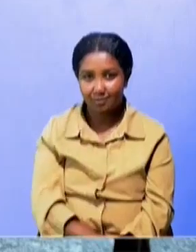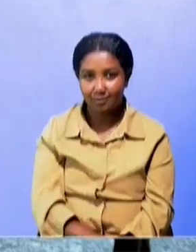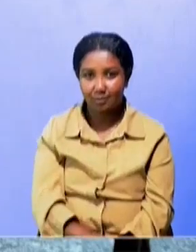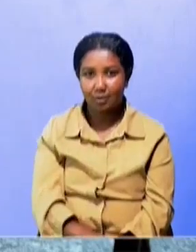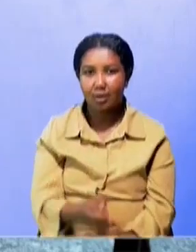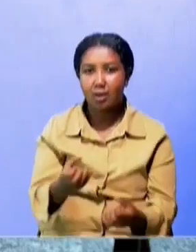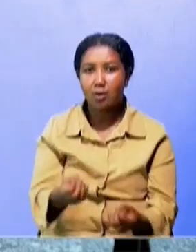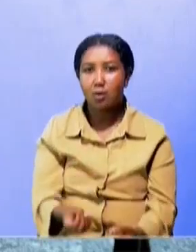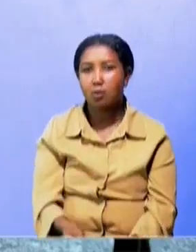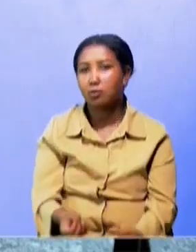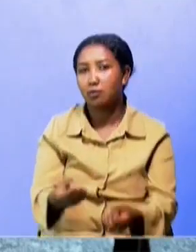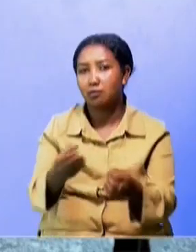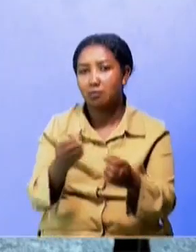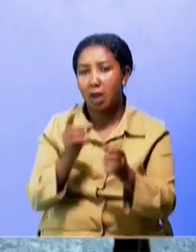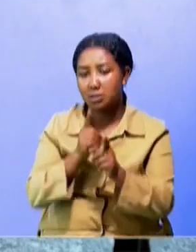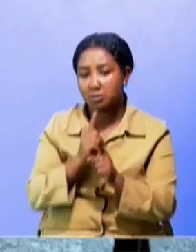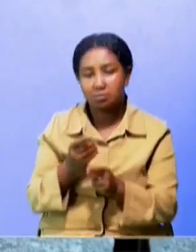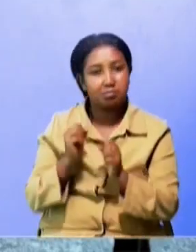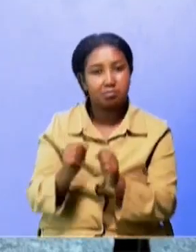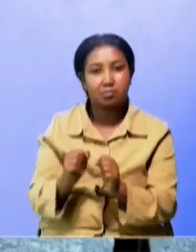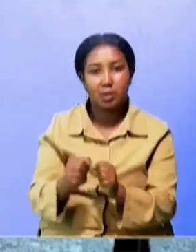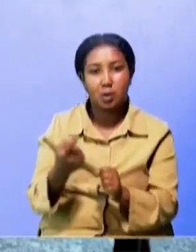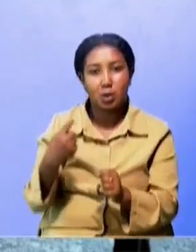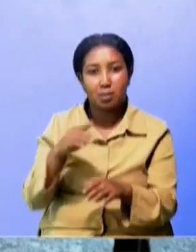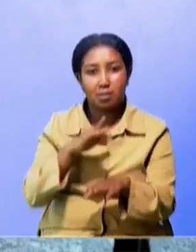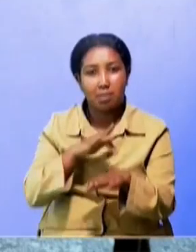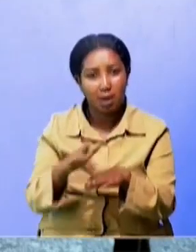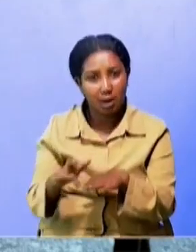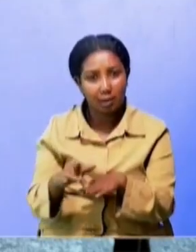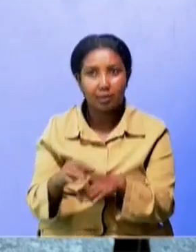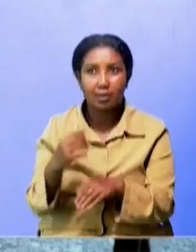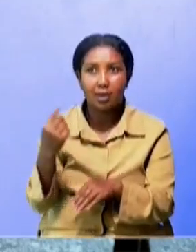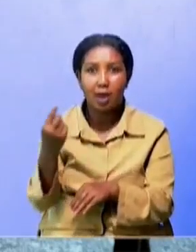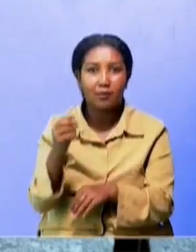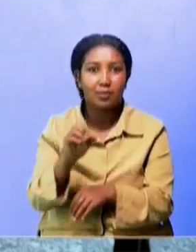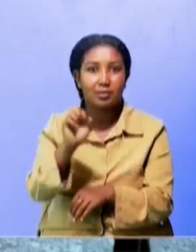Lot of possible answers are here now. We blank play football every Saturday.